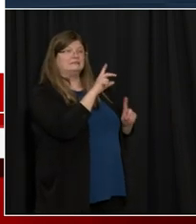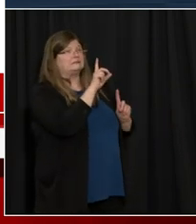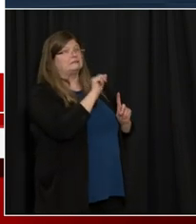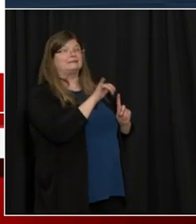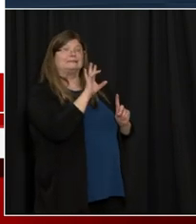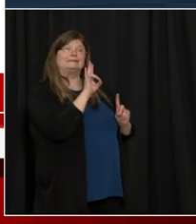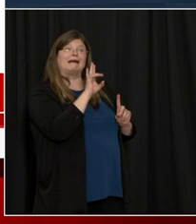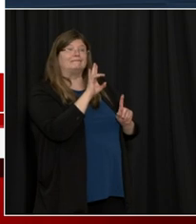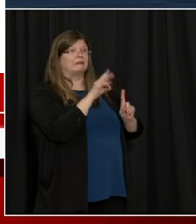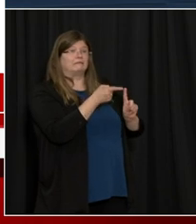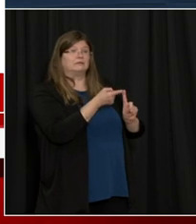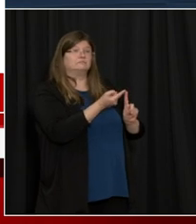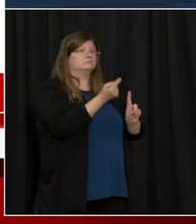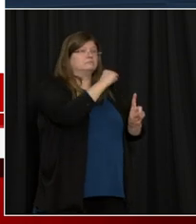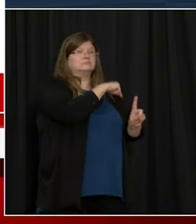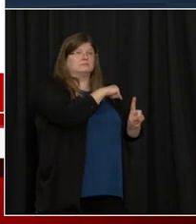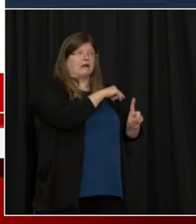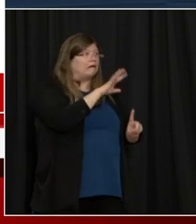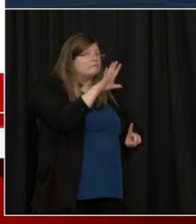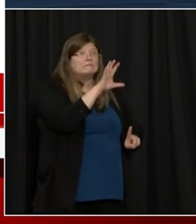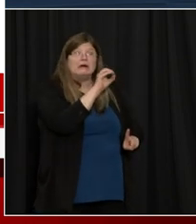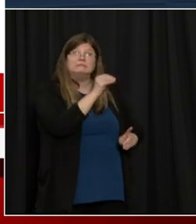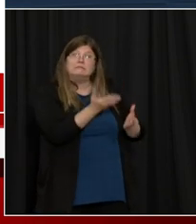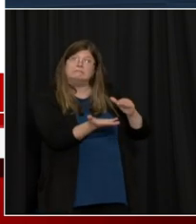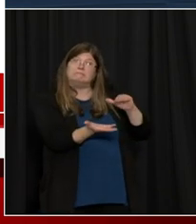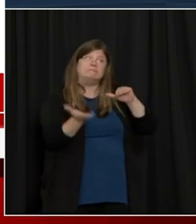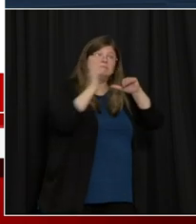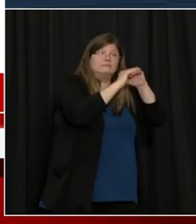on symptom onset, or is it never that dramatic a jump?